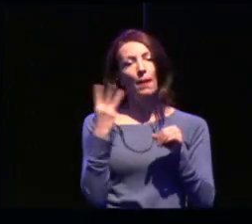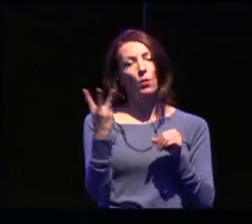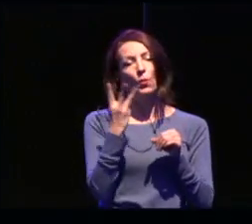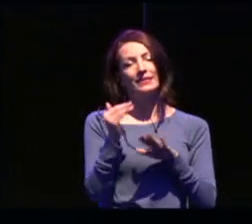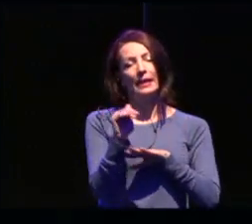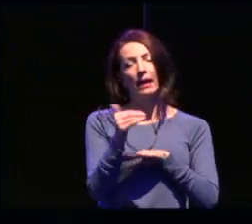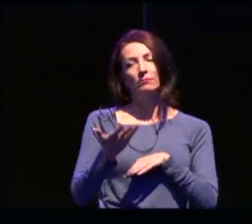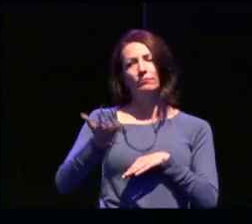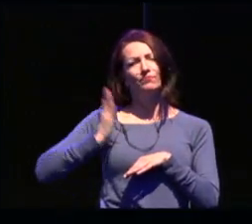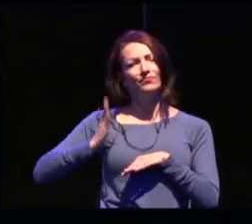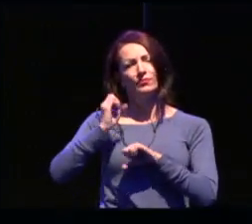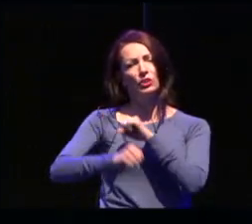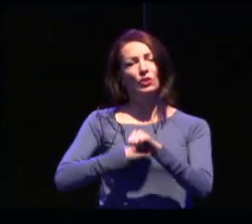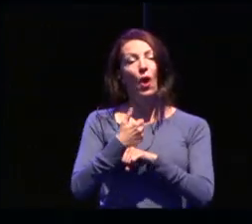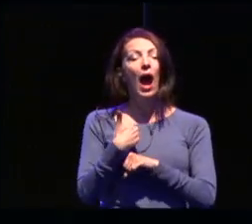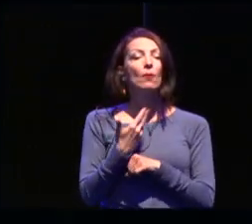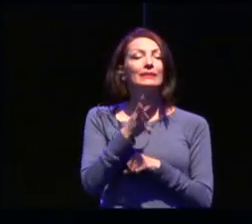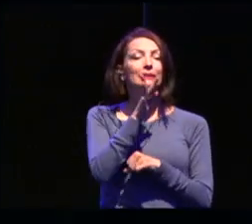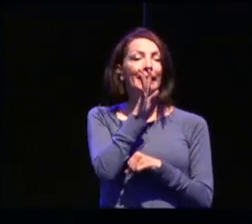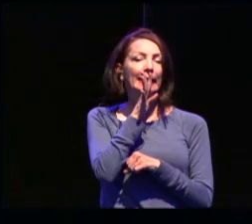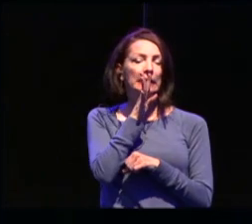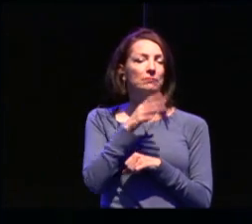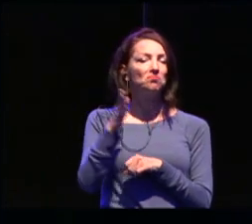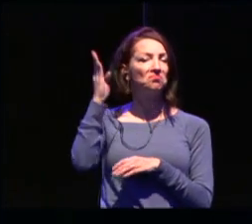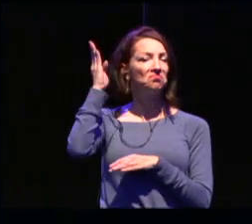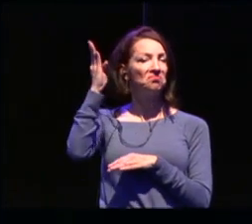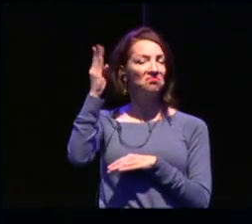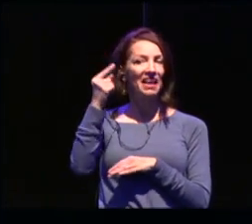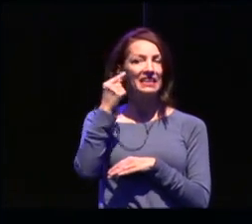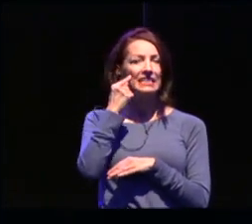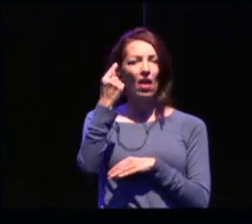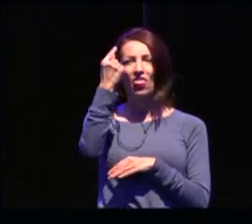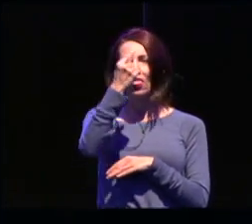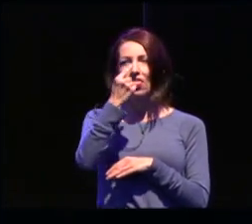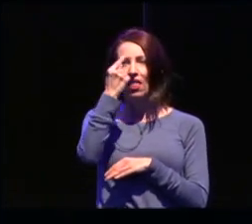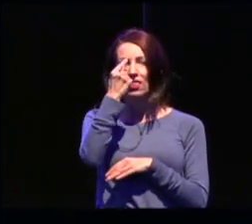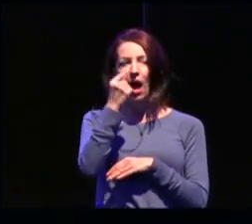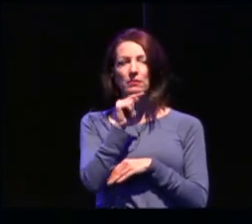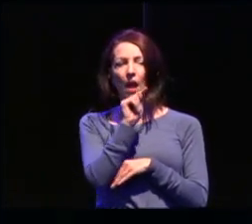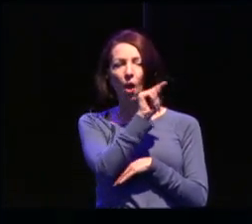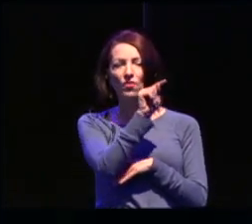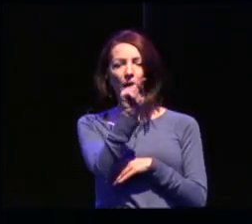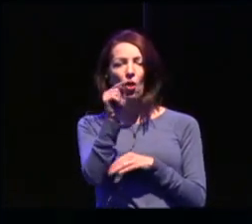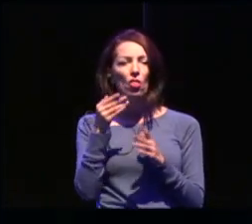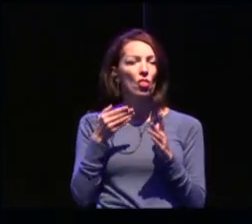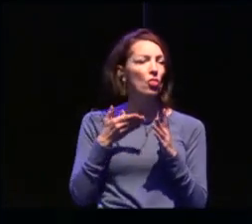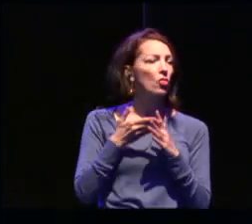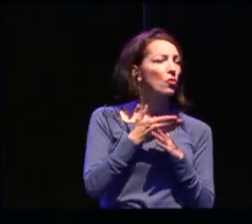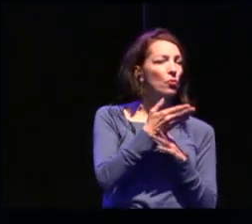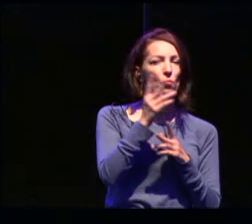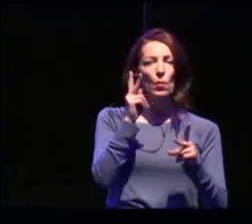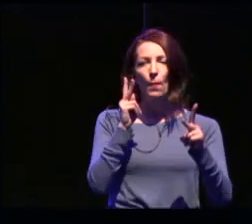was speaking, and suddenly I could see the thought forms that were thinking through people. The people weren't